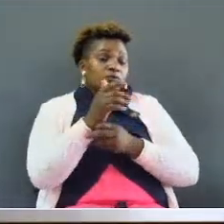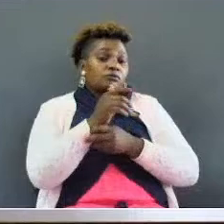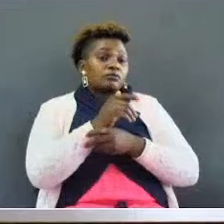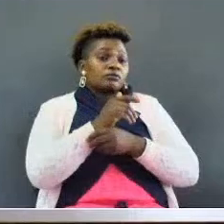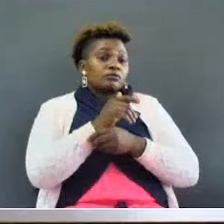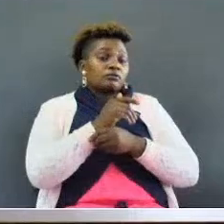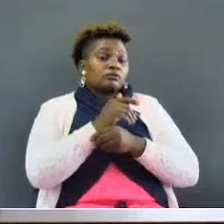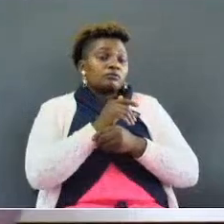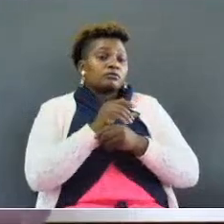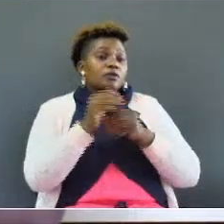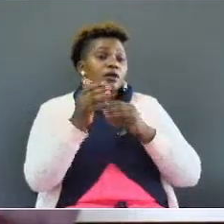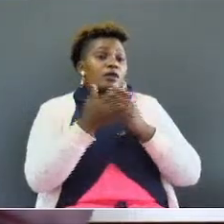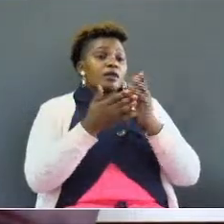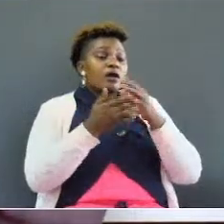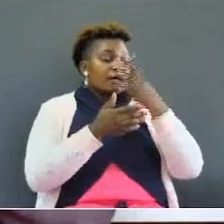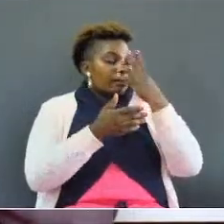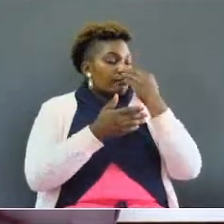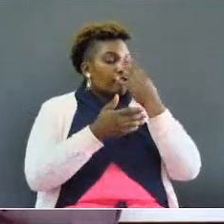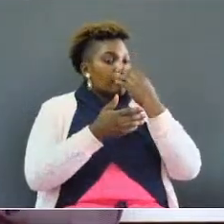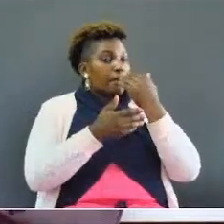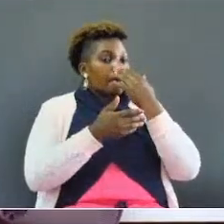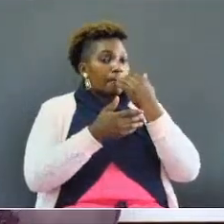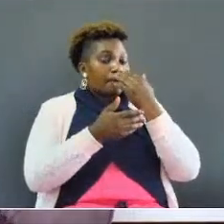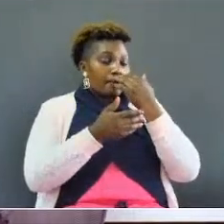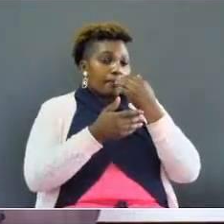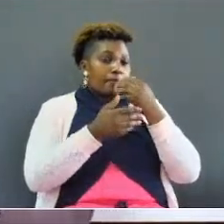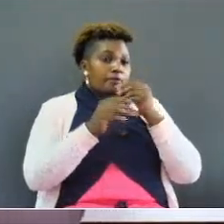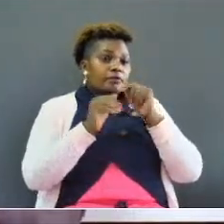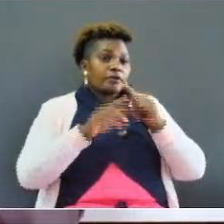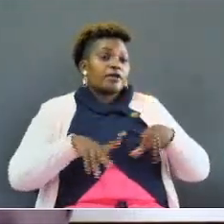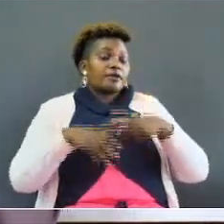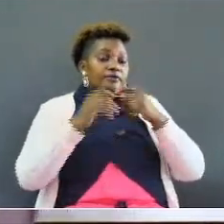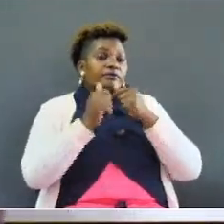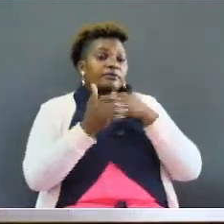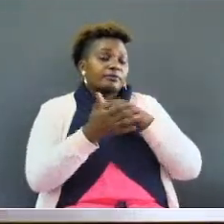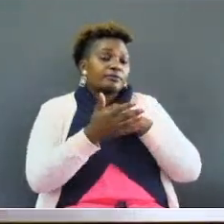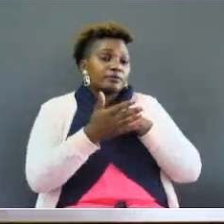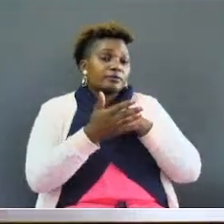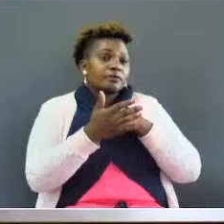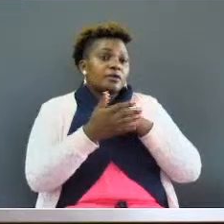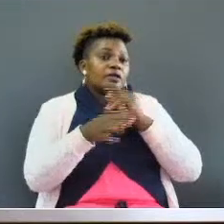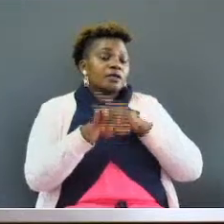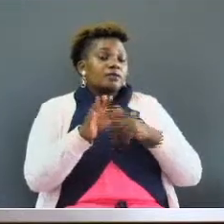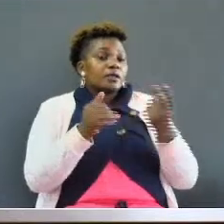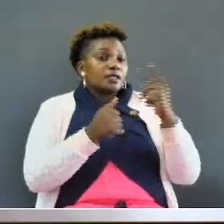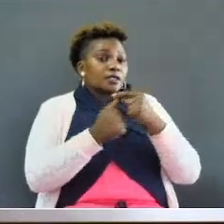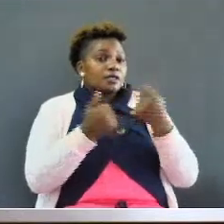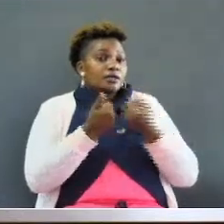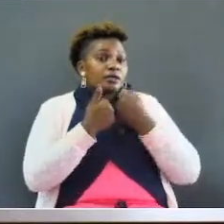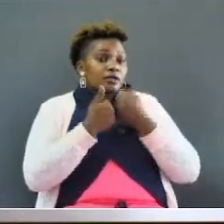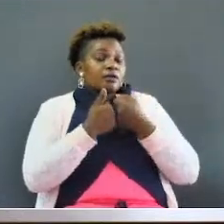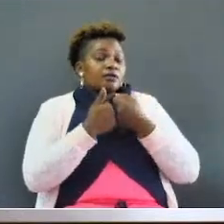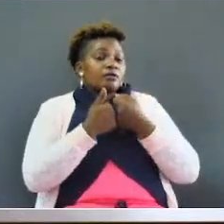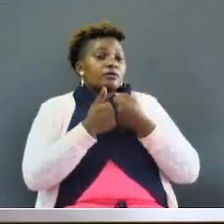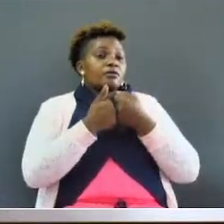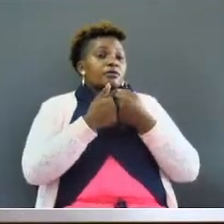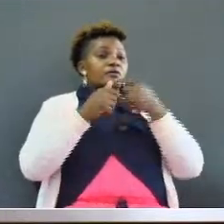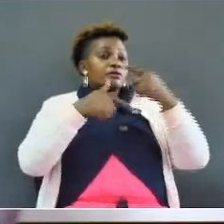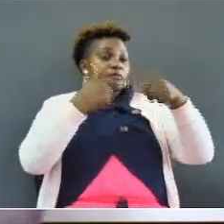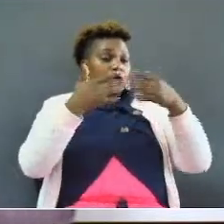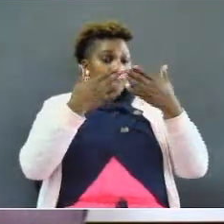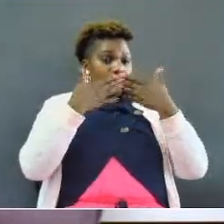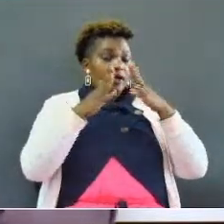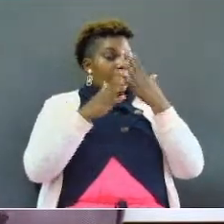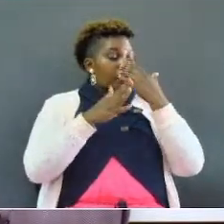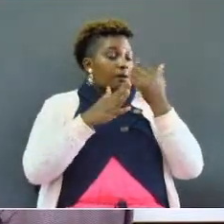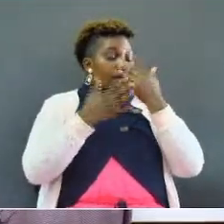So, like the flu virus, most of us have had contact with the flu virus, and therefore when it comes, it just passes as a